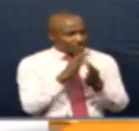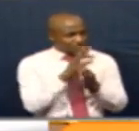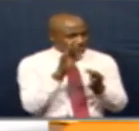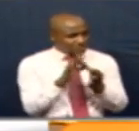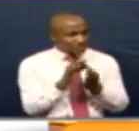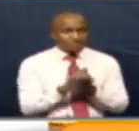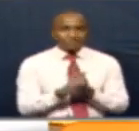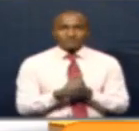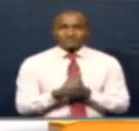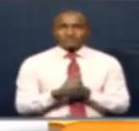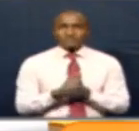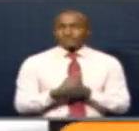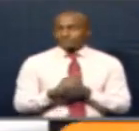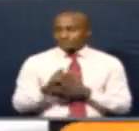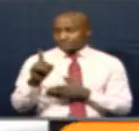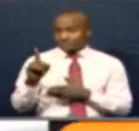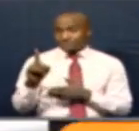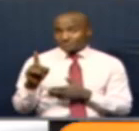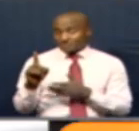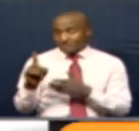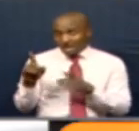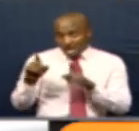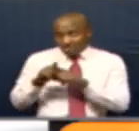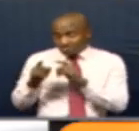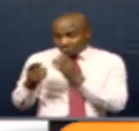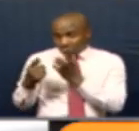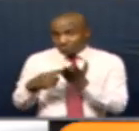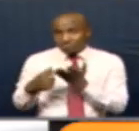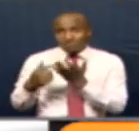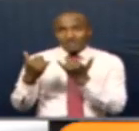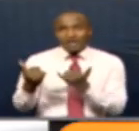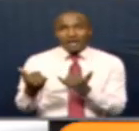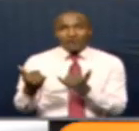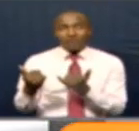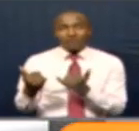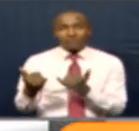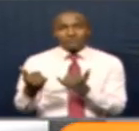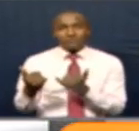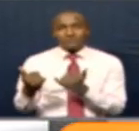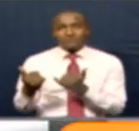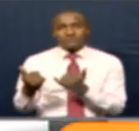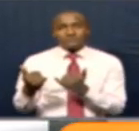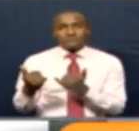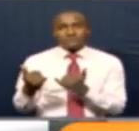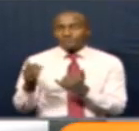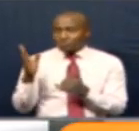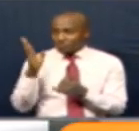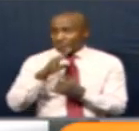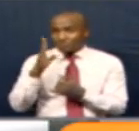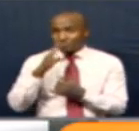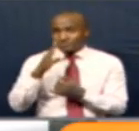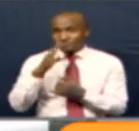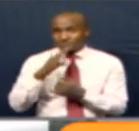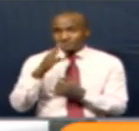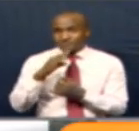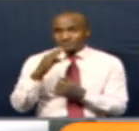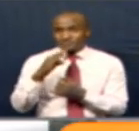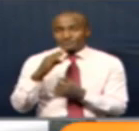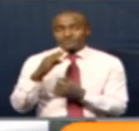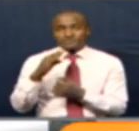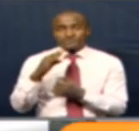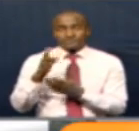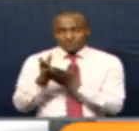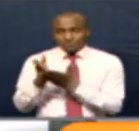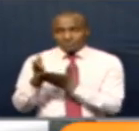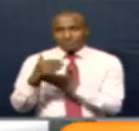it is not a future date. As you speak now, the actual level of waste, solid waste collection